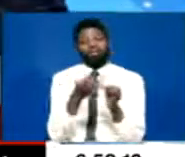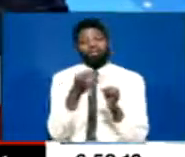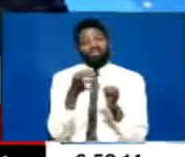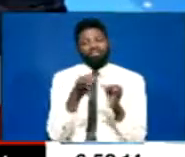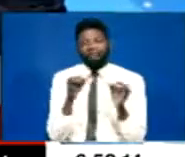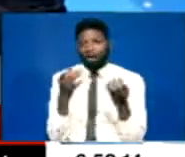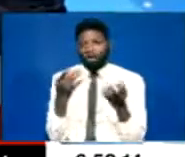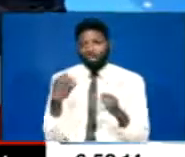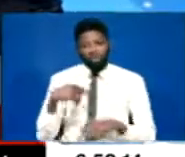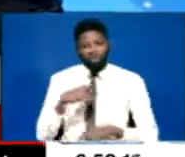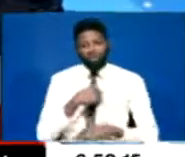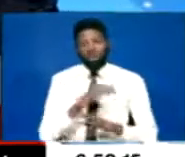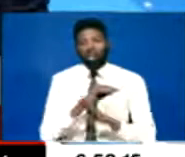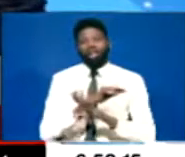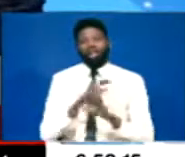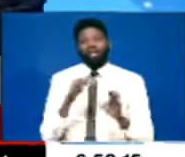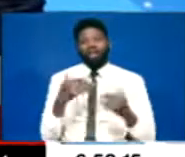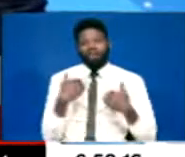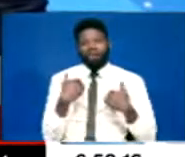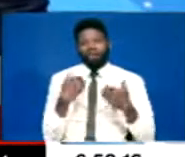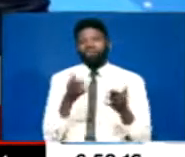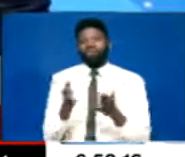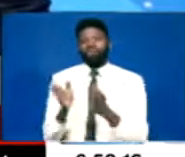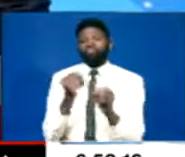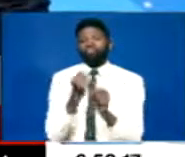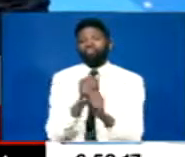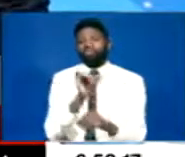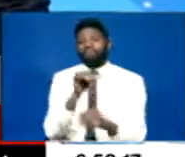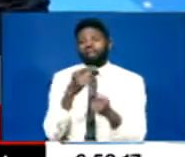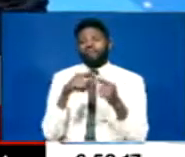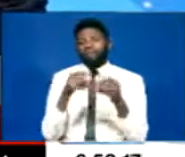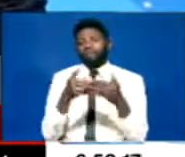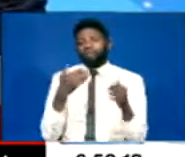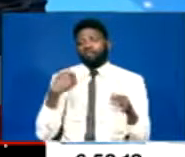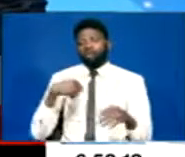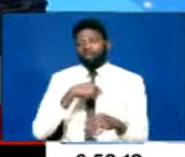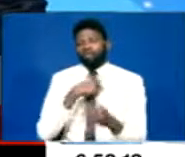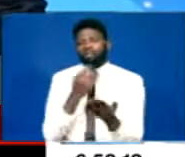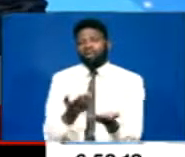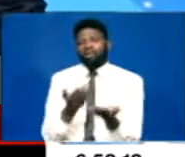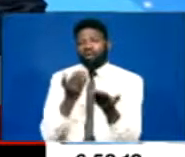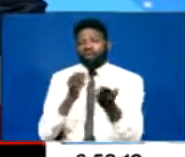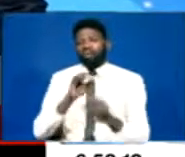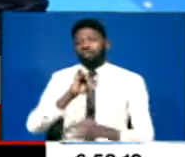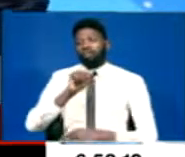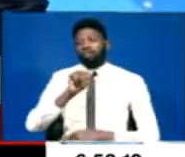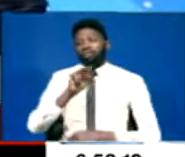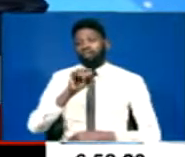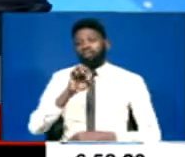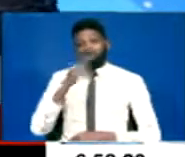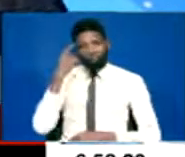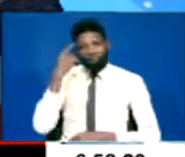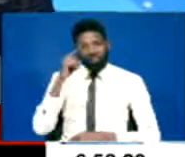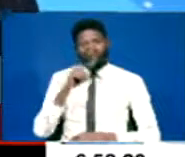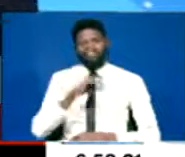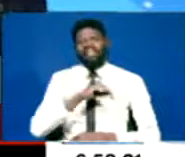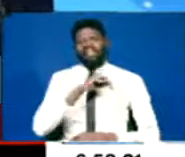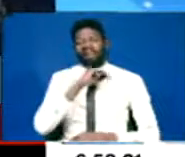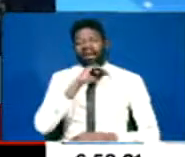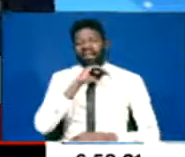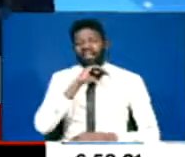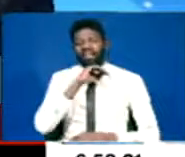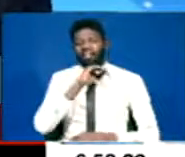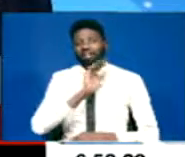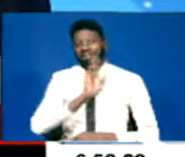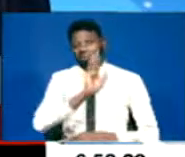opportunity to do that. But of course, before we hand over to Jane for the Raila Amolo Odinga profile, there's a question